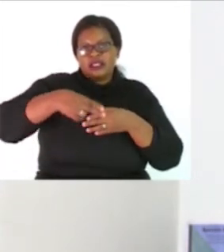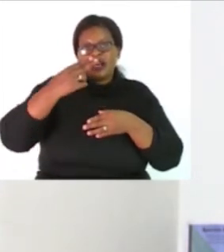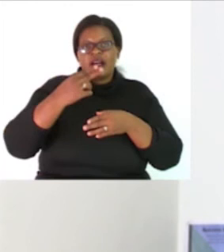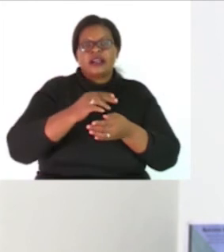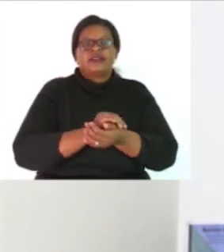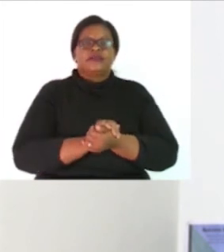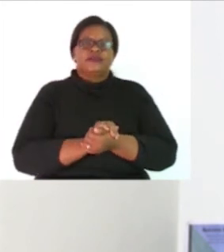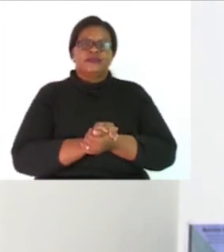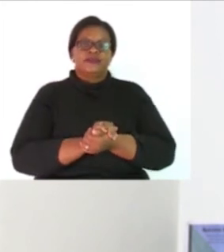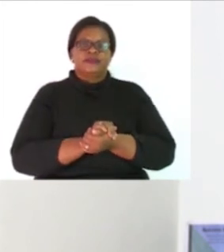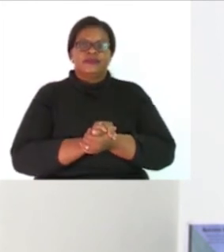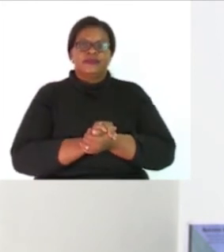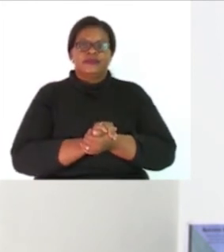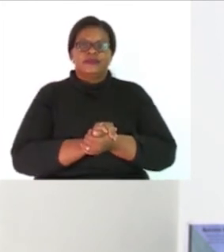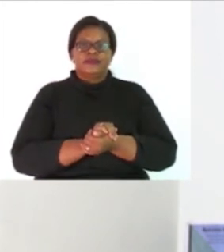Now,